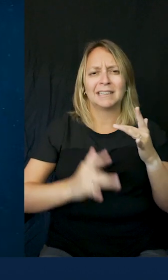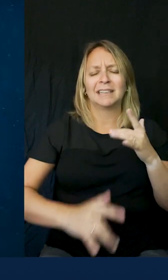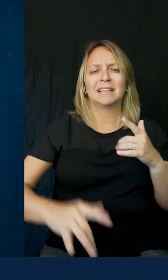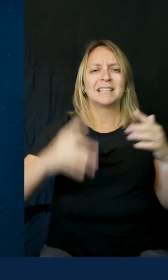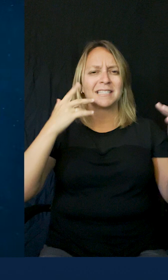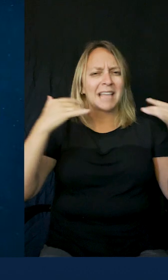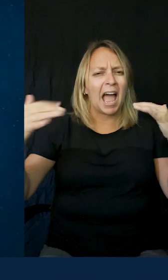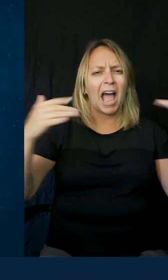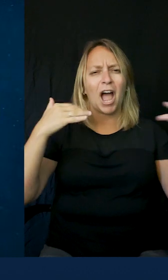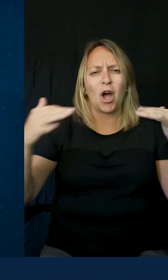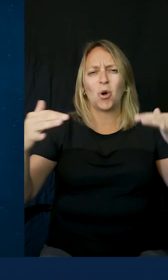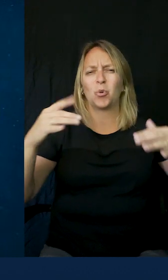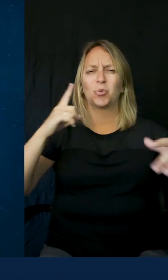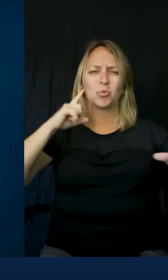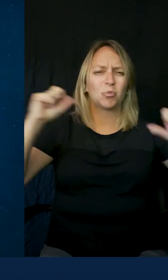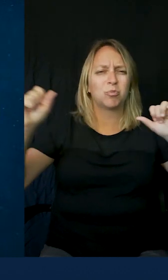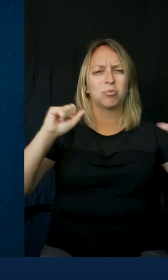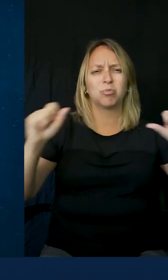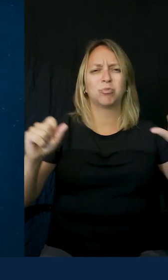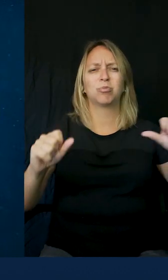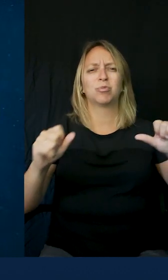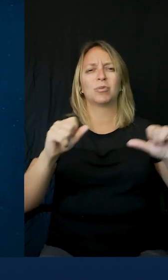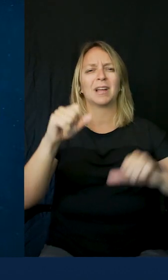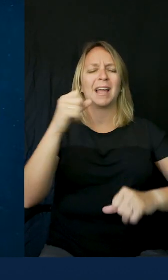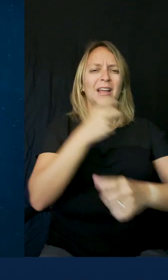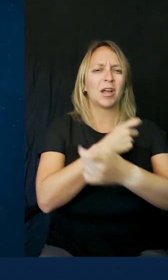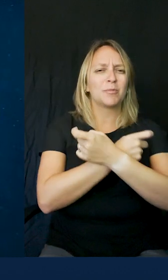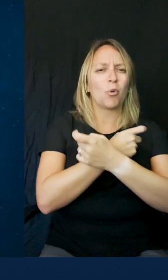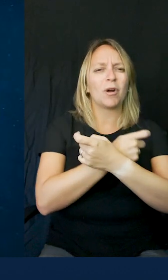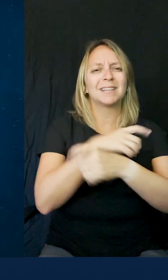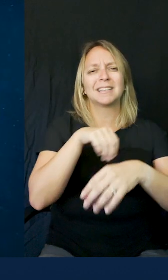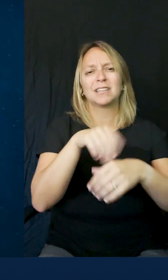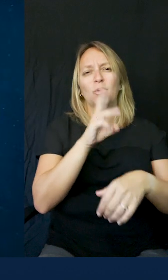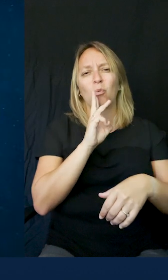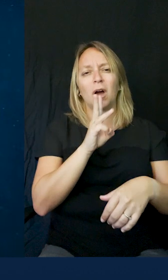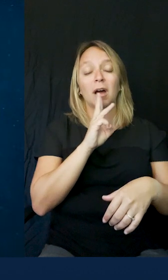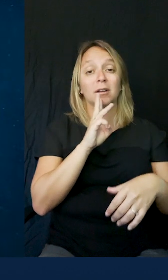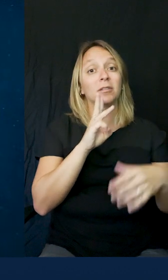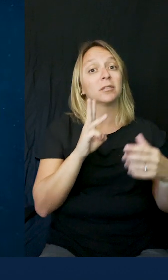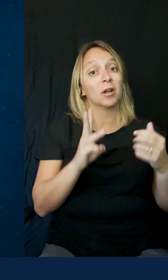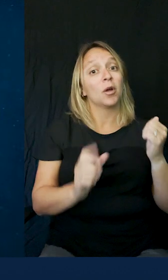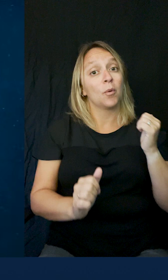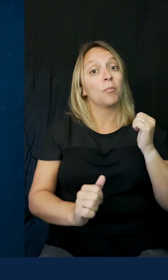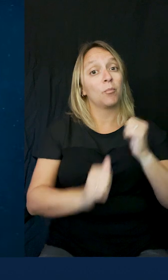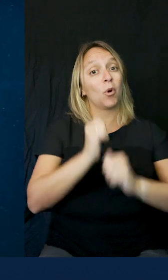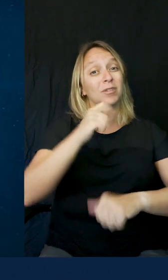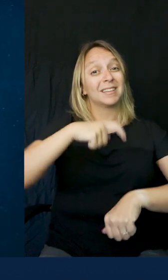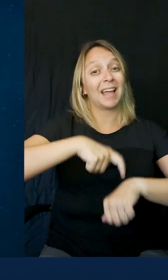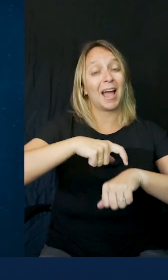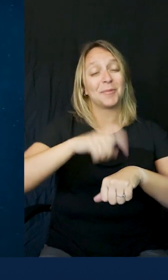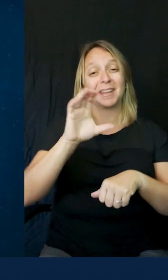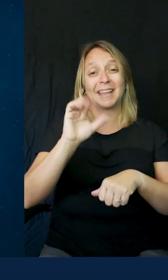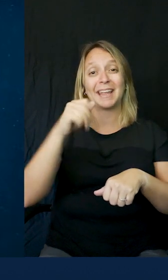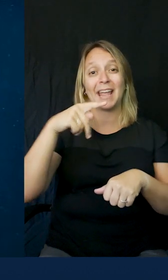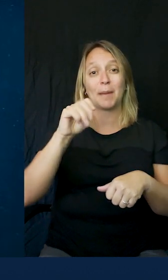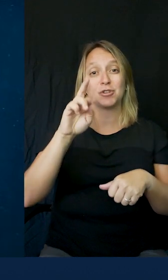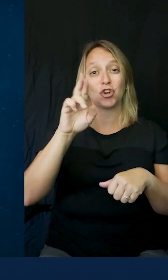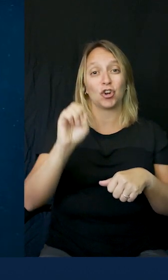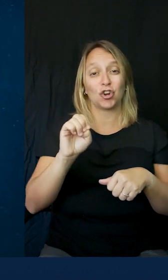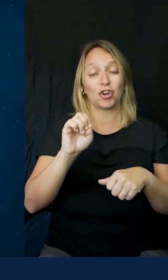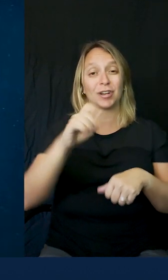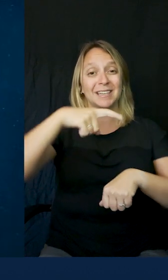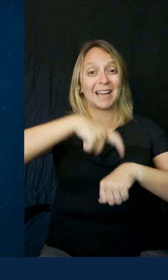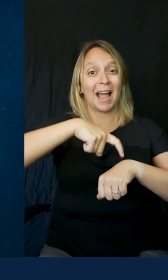sound presence and emissions, and toxic waters. Historic reasons, most notably the capture era, led to their